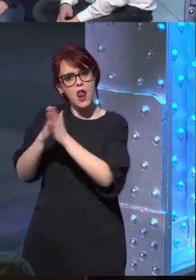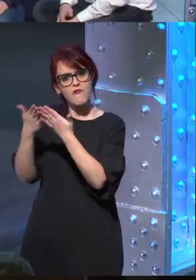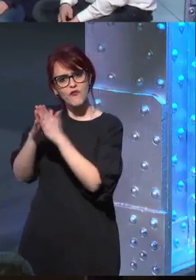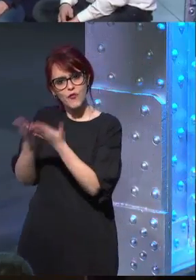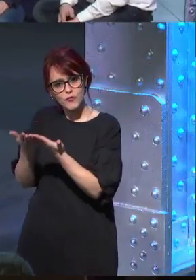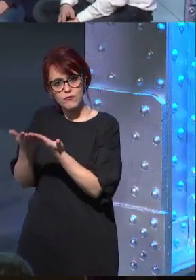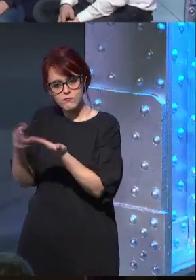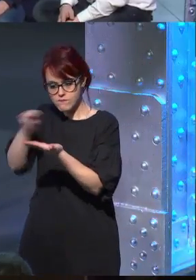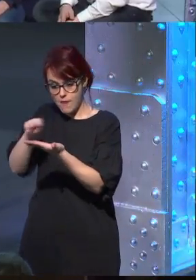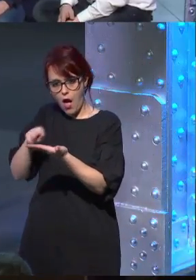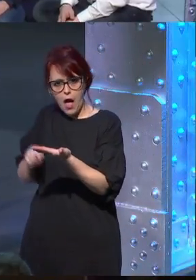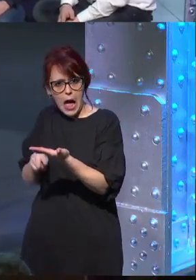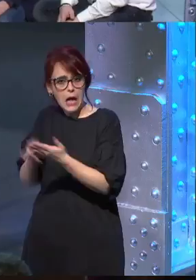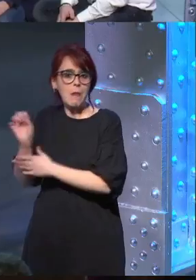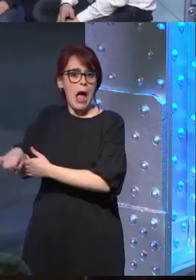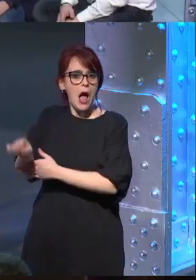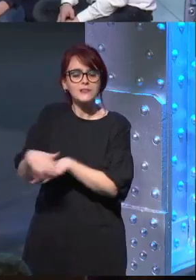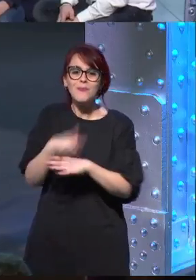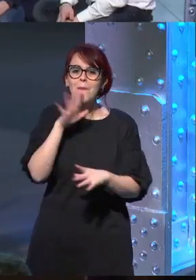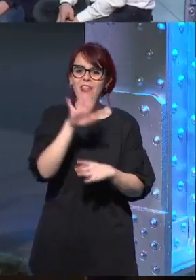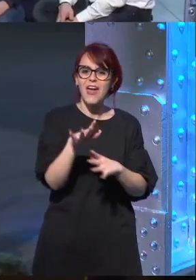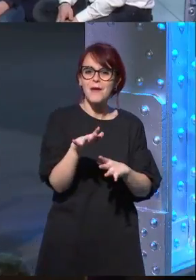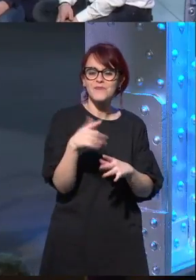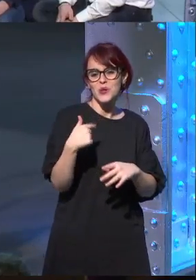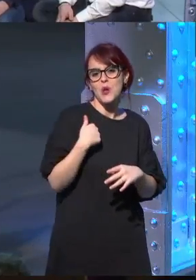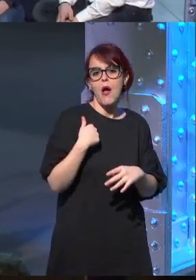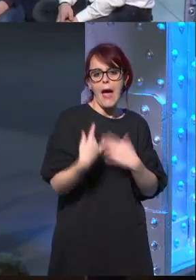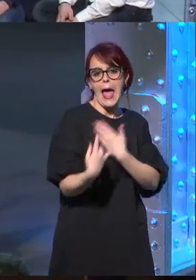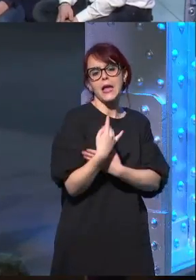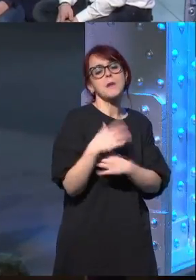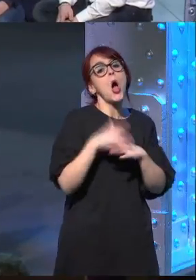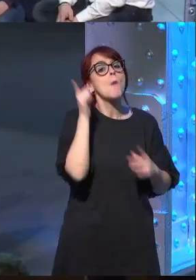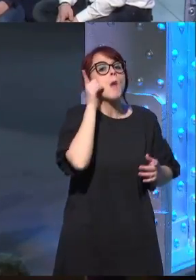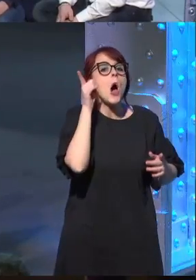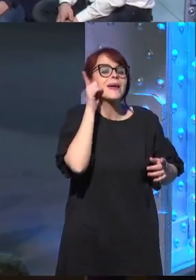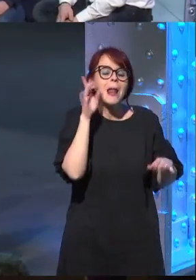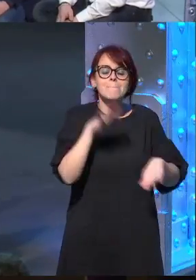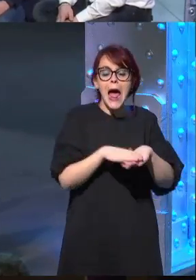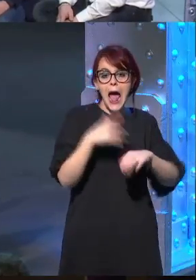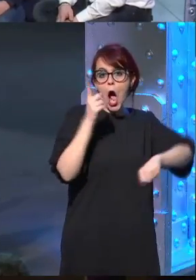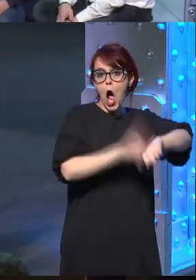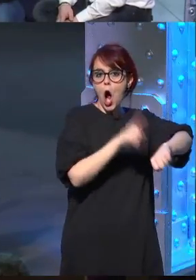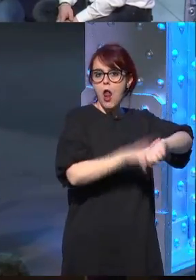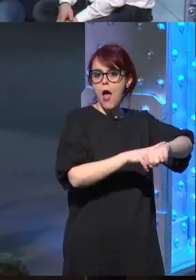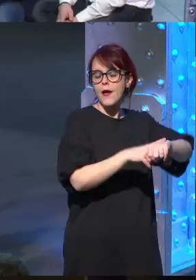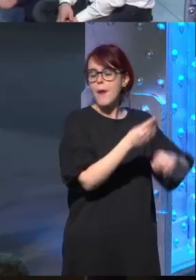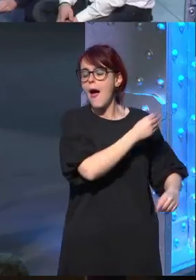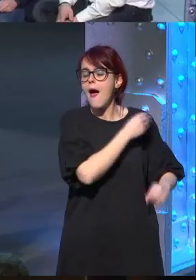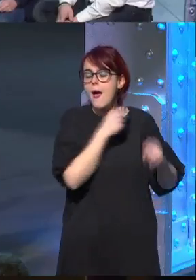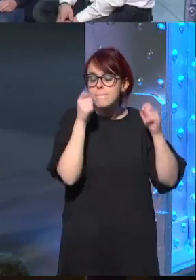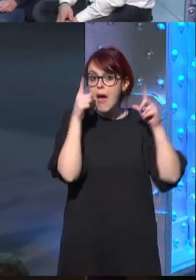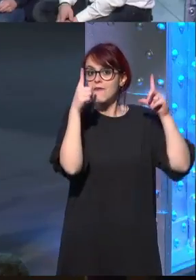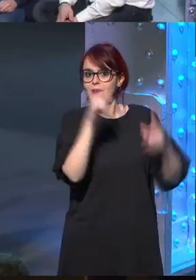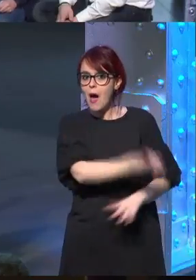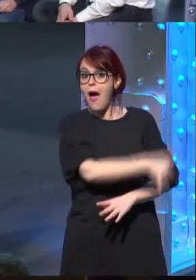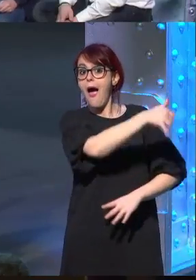those 2 hours I had spent in something very superficial instead of reading, for instance. And my